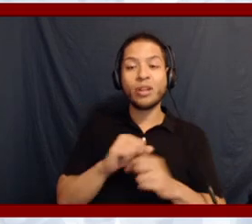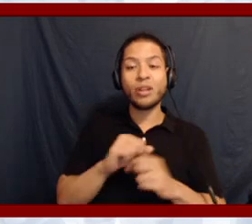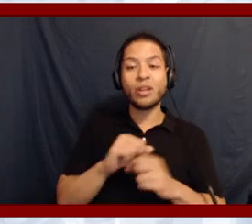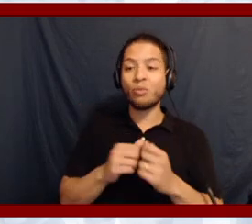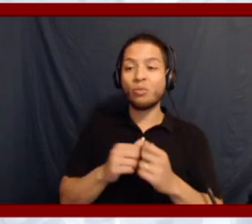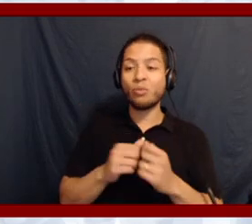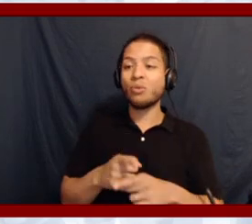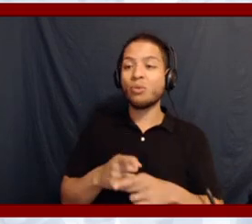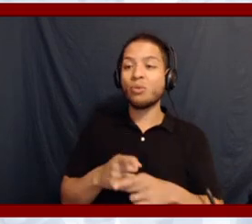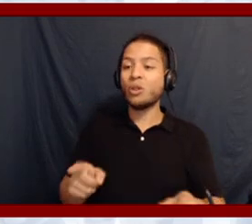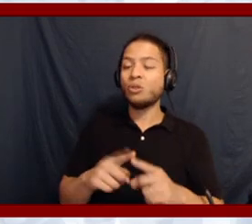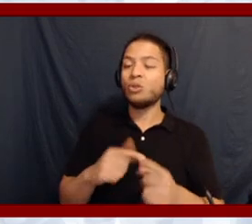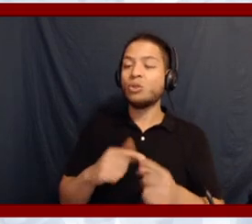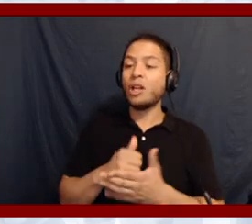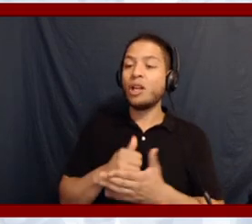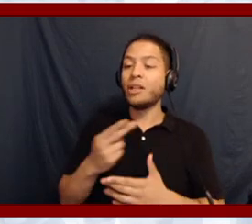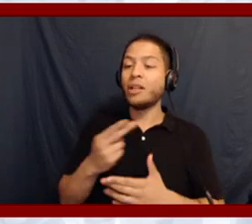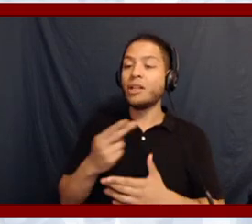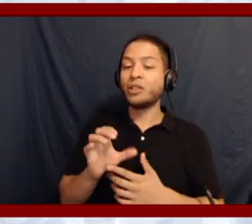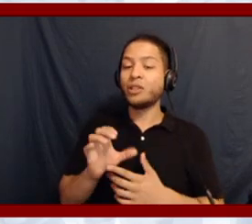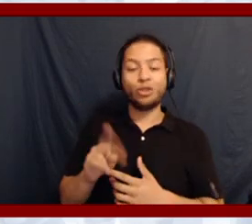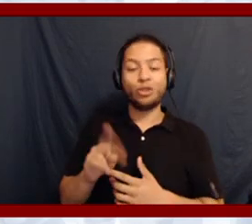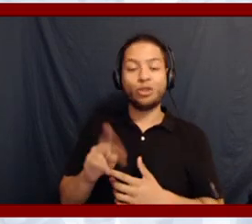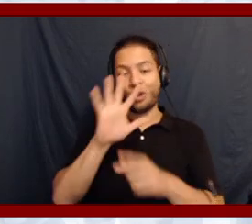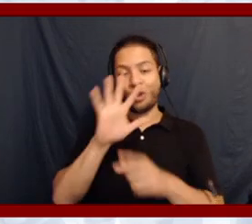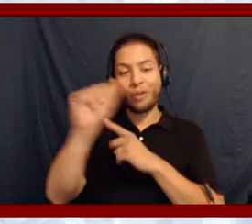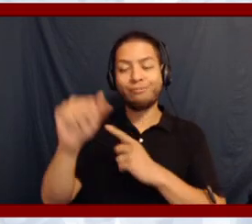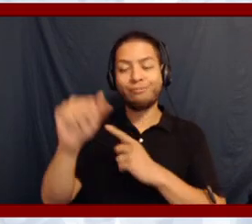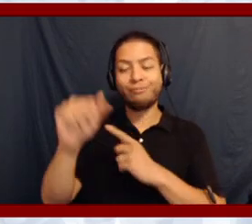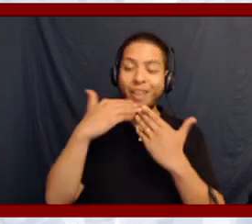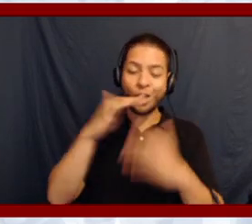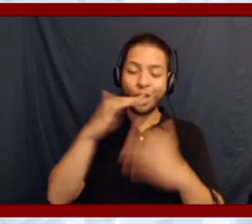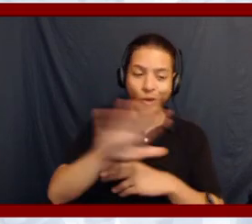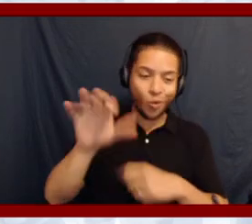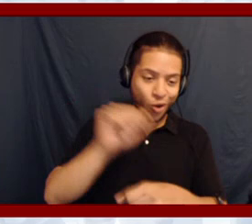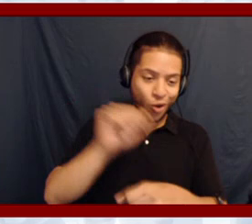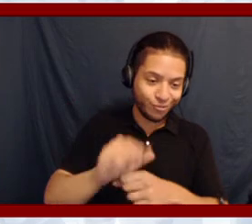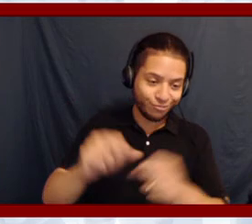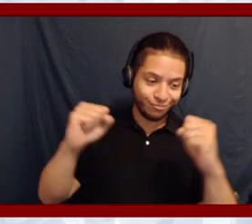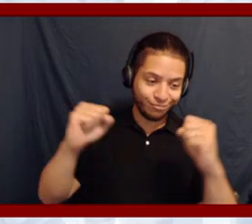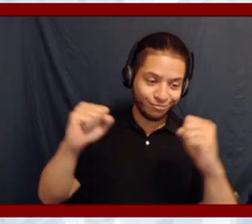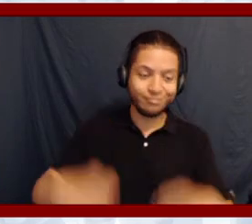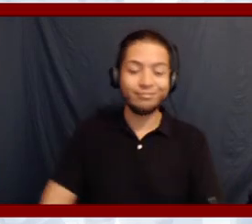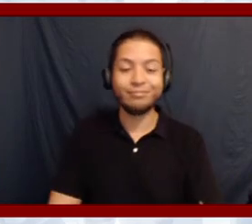helping our HBCUs thrive. So thank you for what you're doing and continued success.